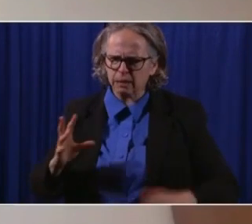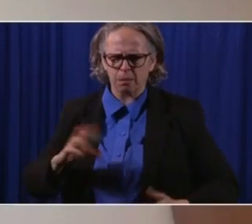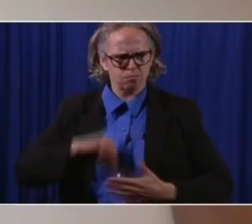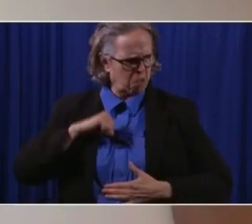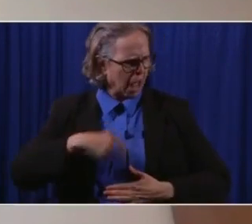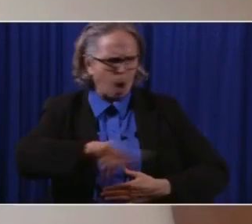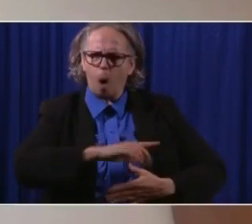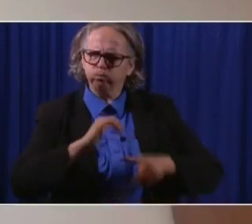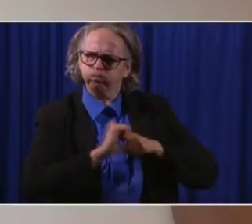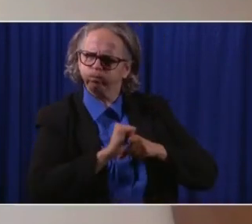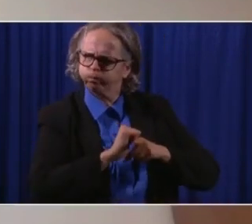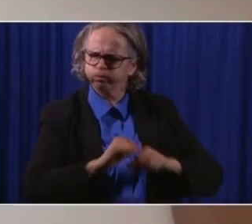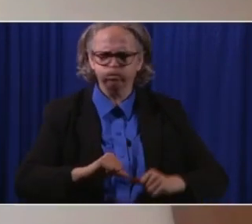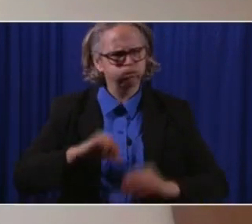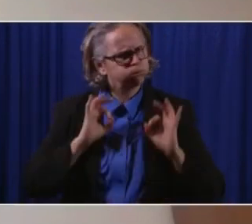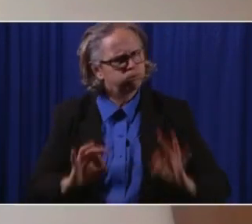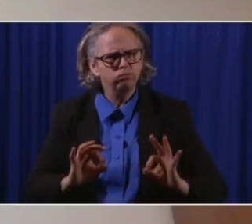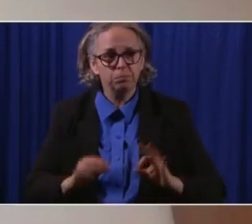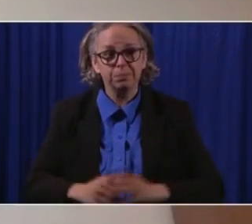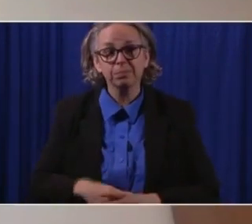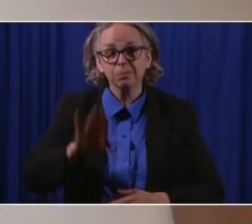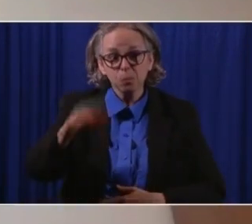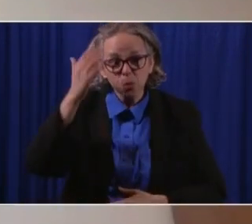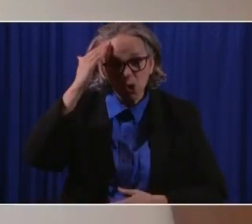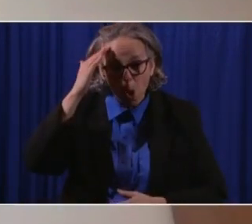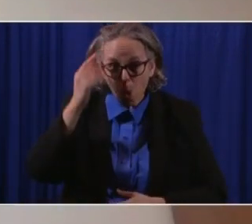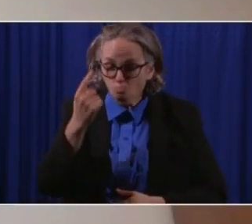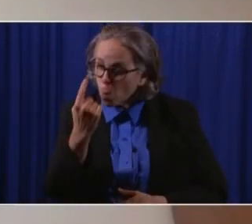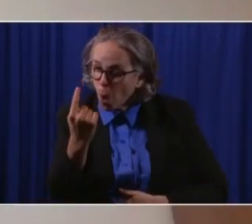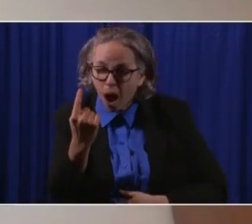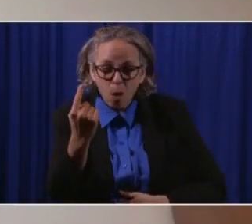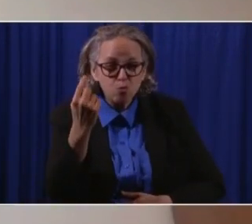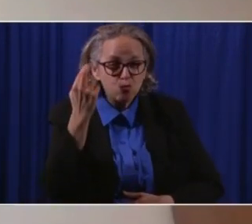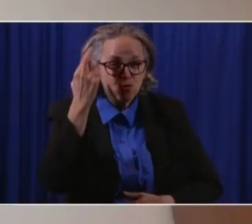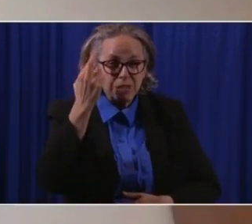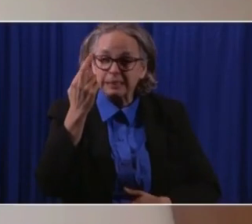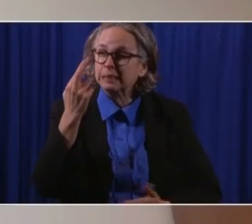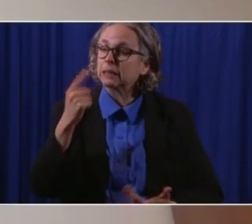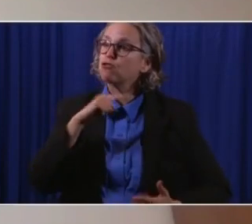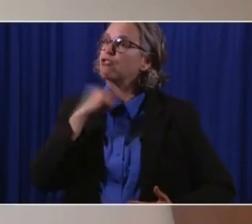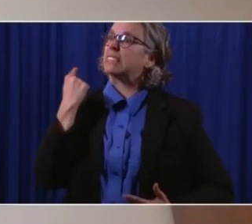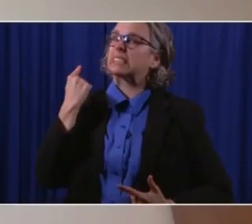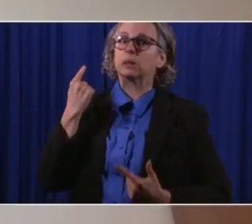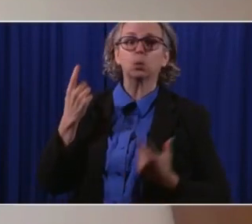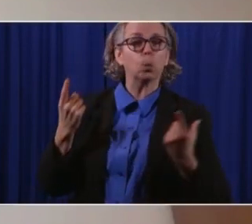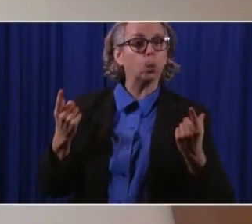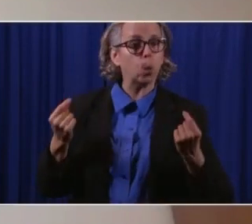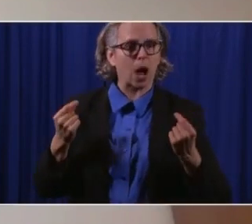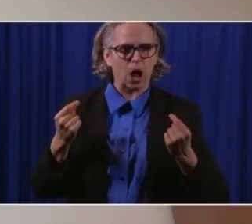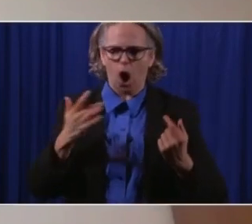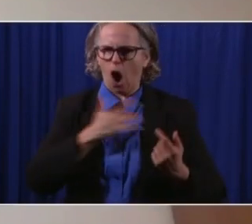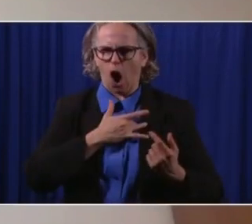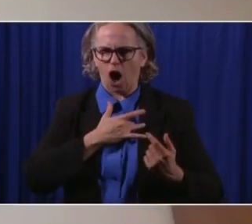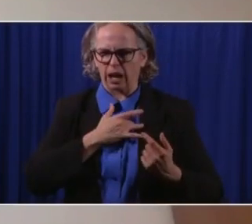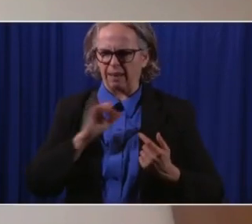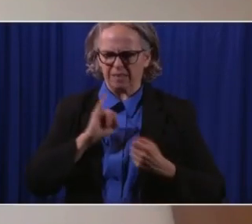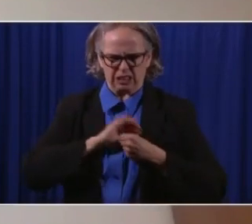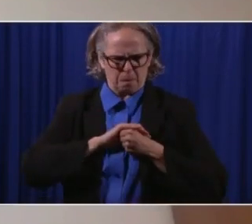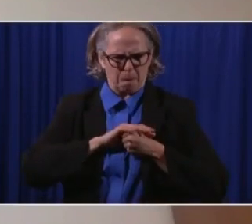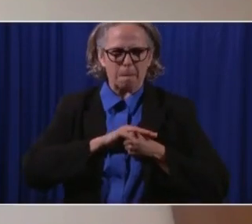being said, we know one of the risk factors for sudden cardiac death is infection of the heart, or what you've mentioned, myocarditis,